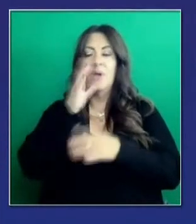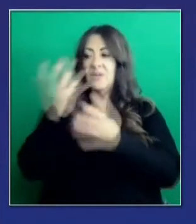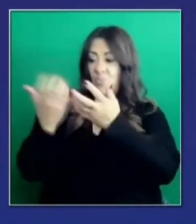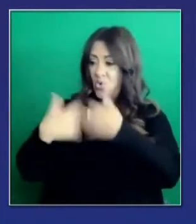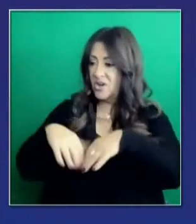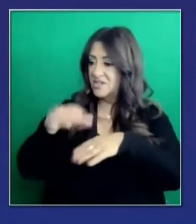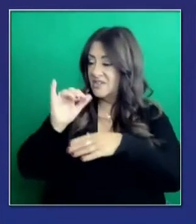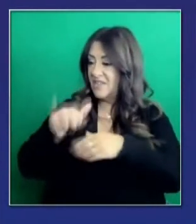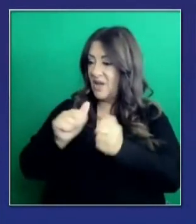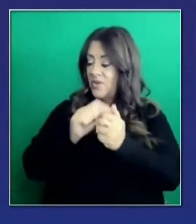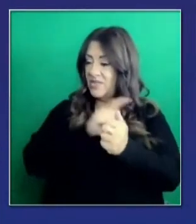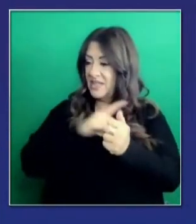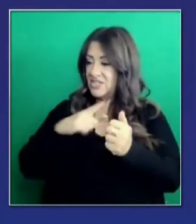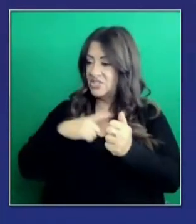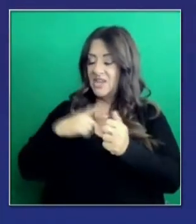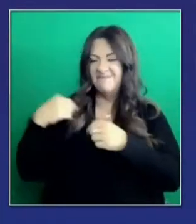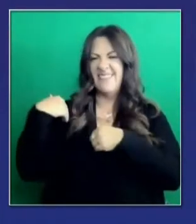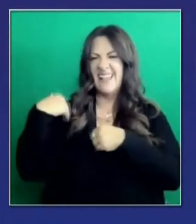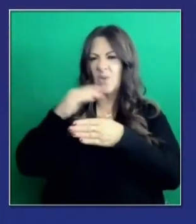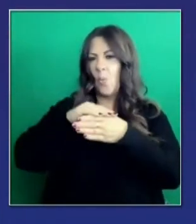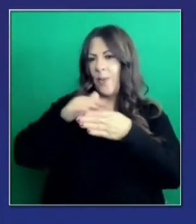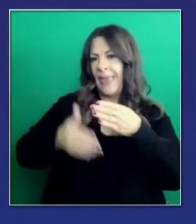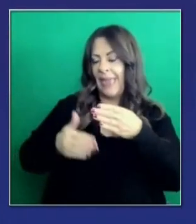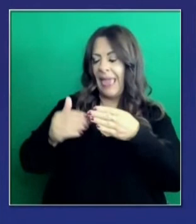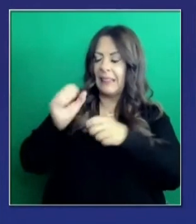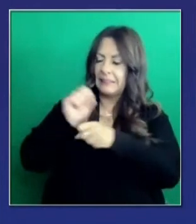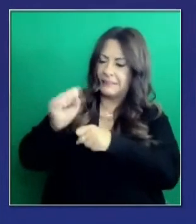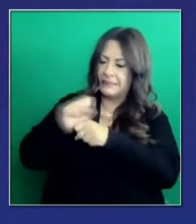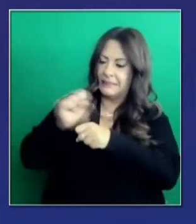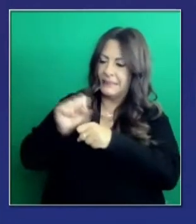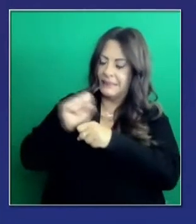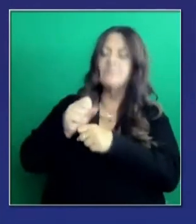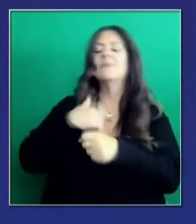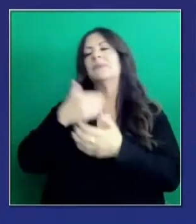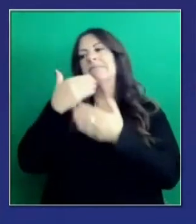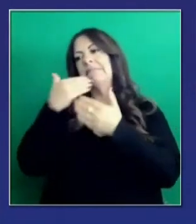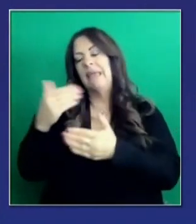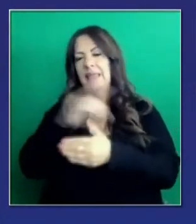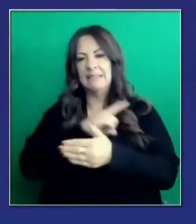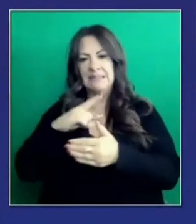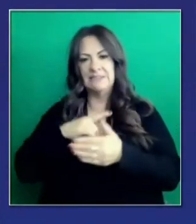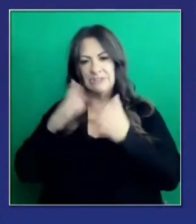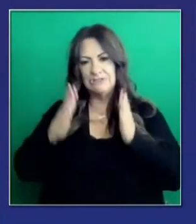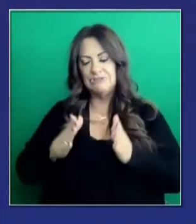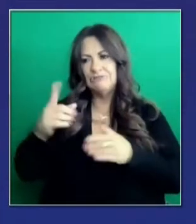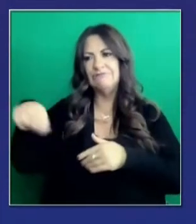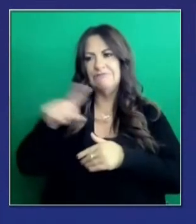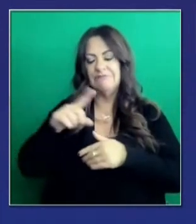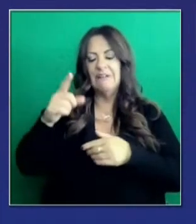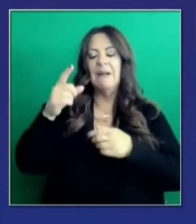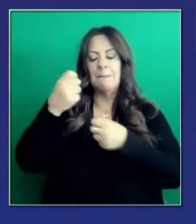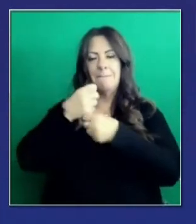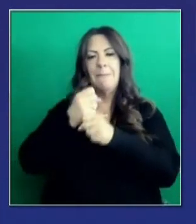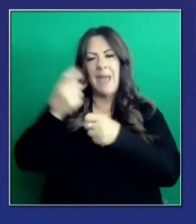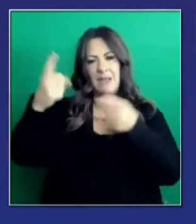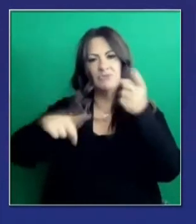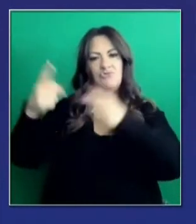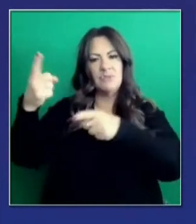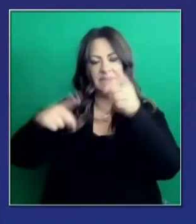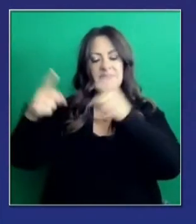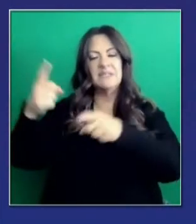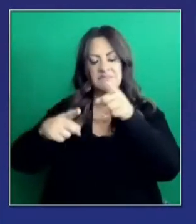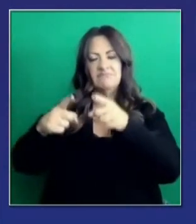working through the weekend. I just want to congratulate, again, those leaders for a job well done. People will continue to pay at least 25% of their